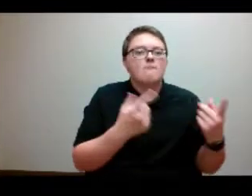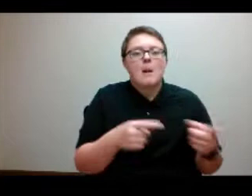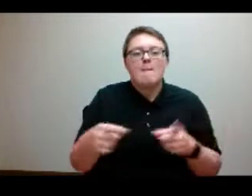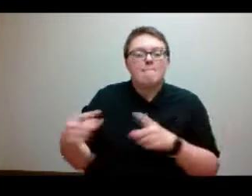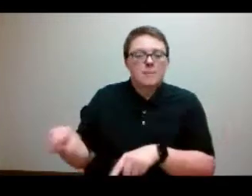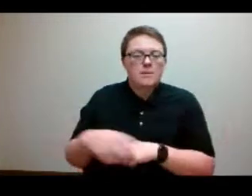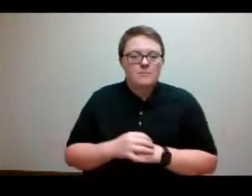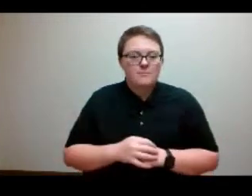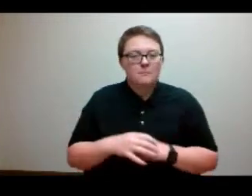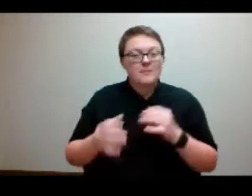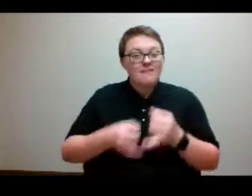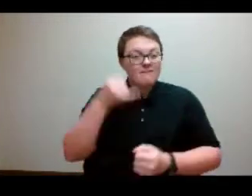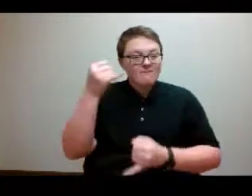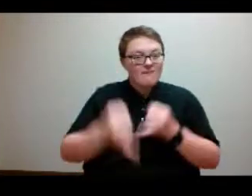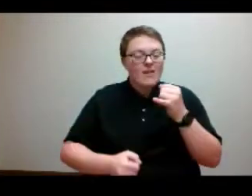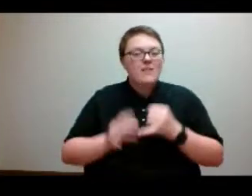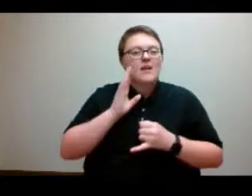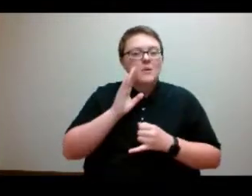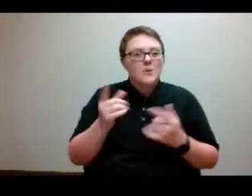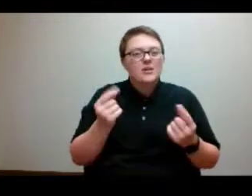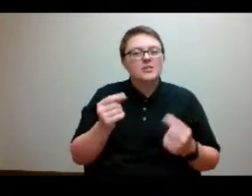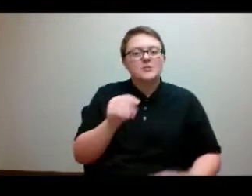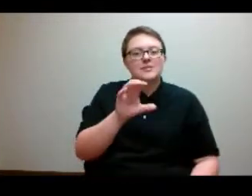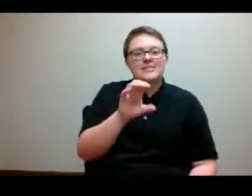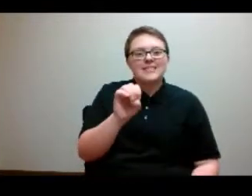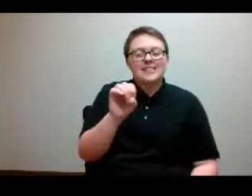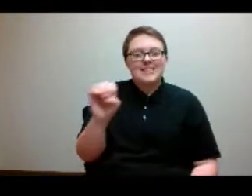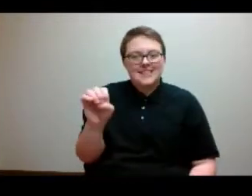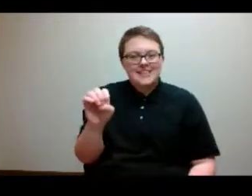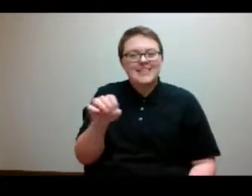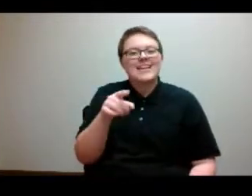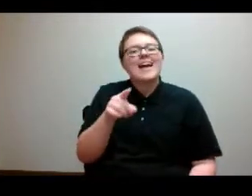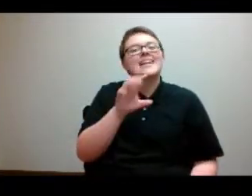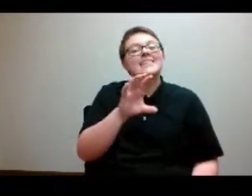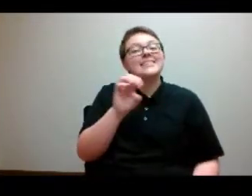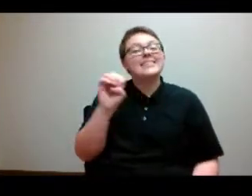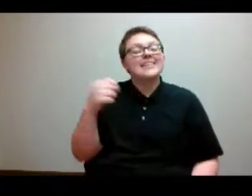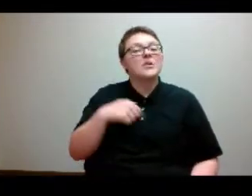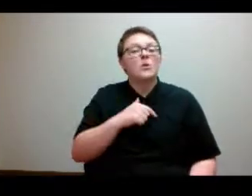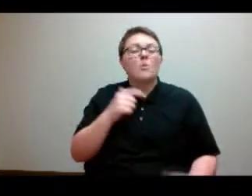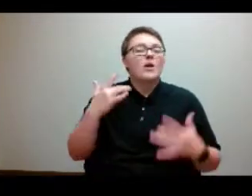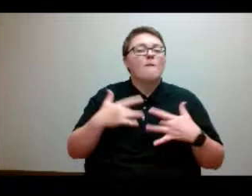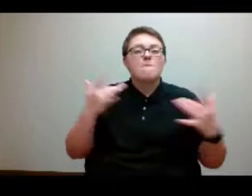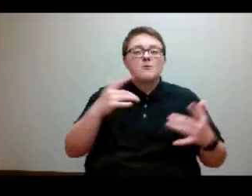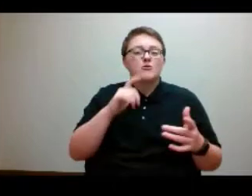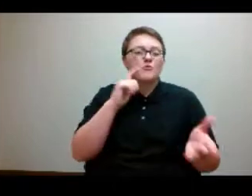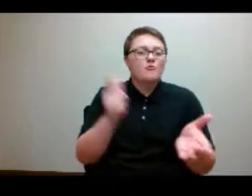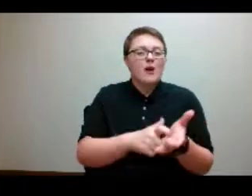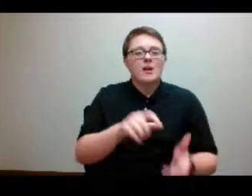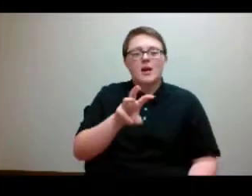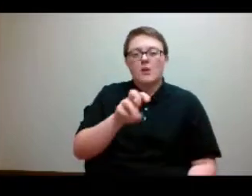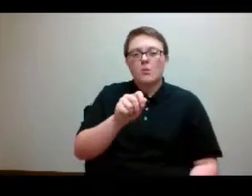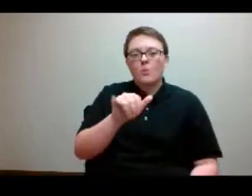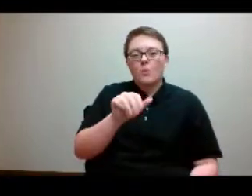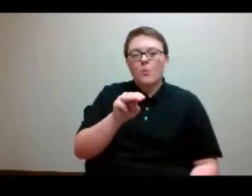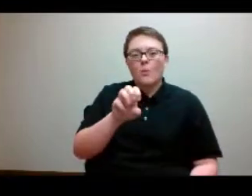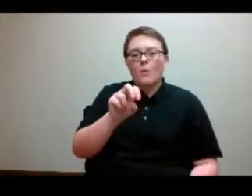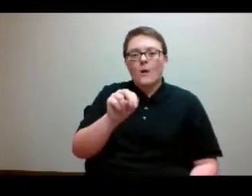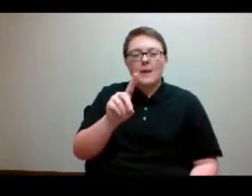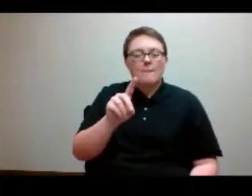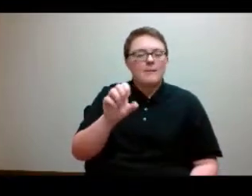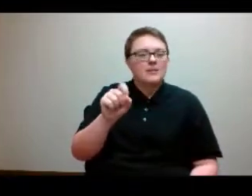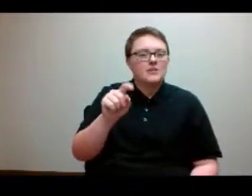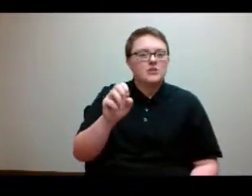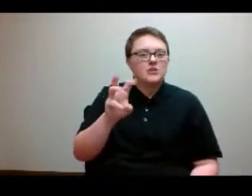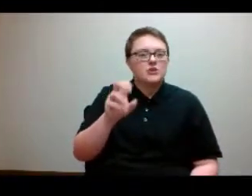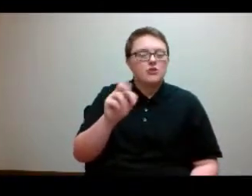And finally, we will go to CEE. And in CEE, we were thrilled to recognize Wayman Stewart with the Unsung Hero Award. On behalf